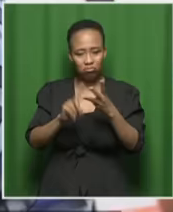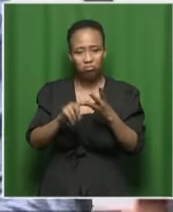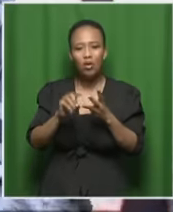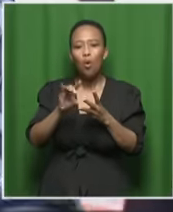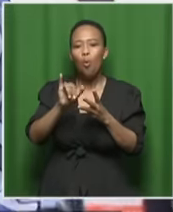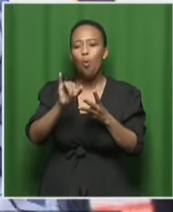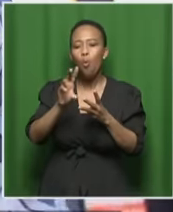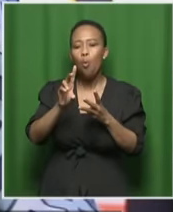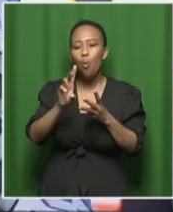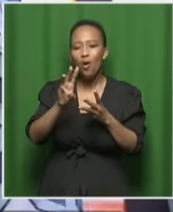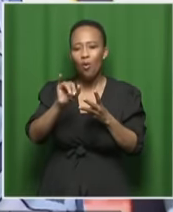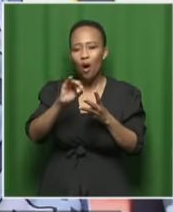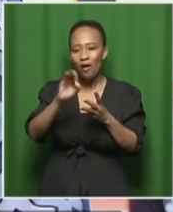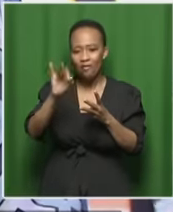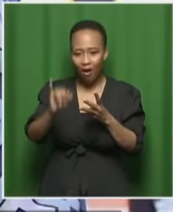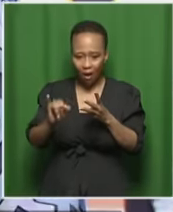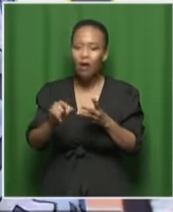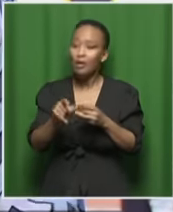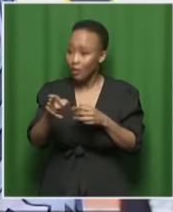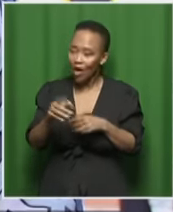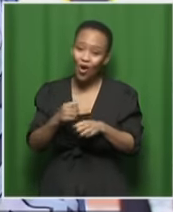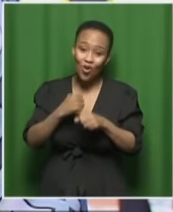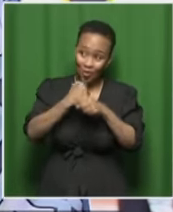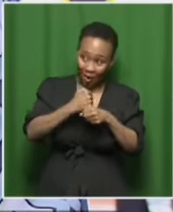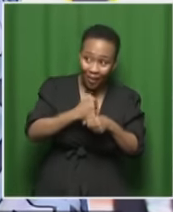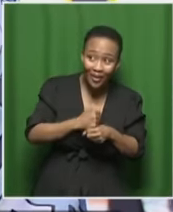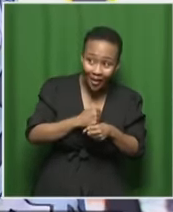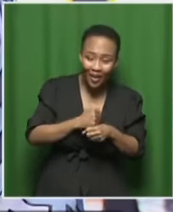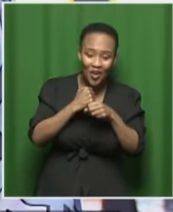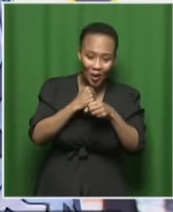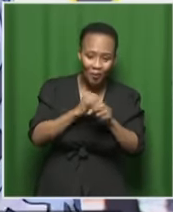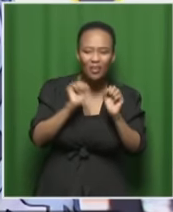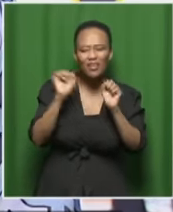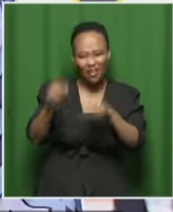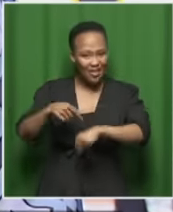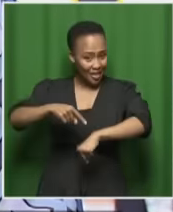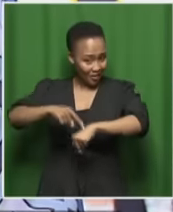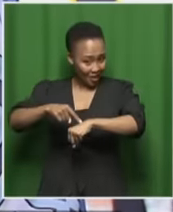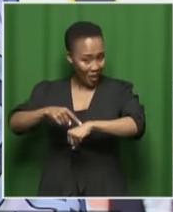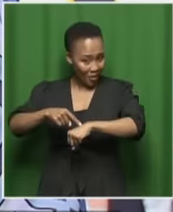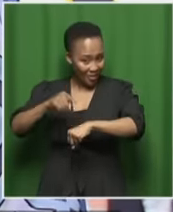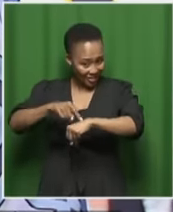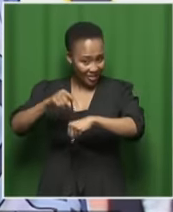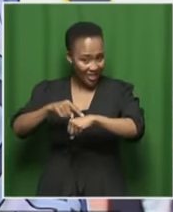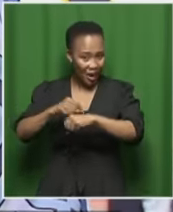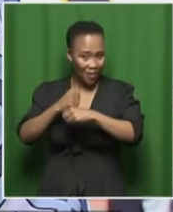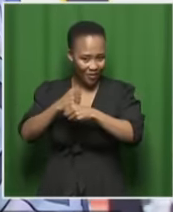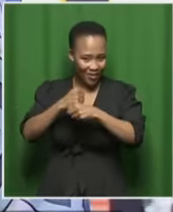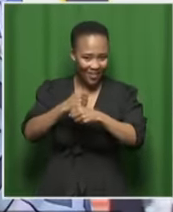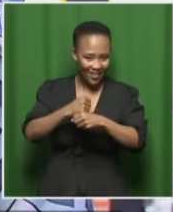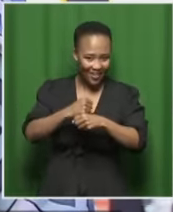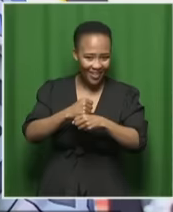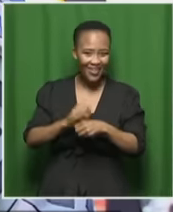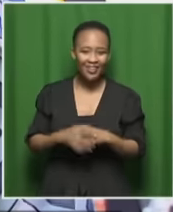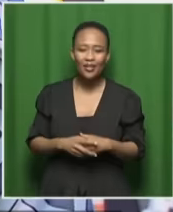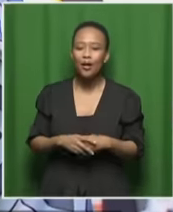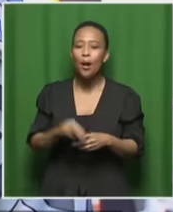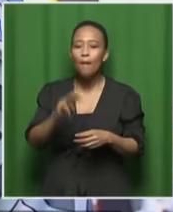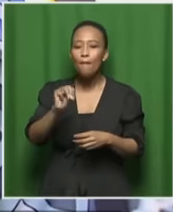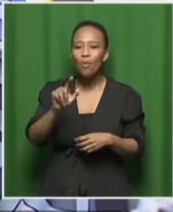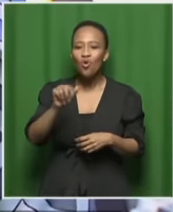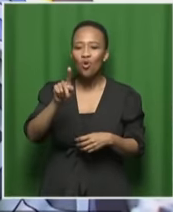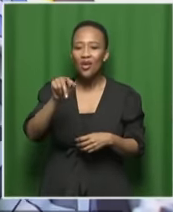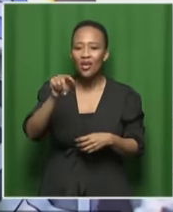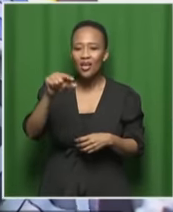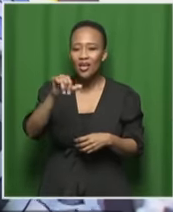broken windows. We are campaigning now. But that's the time. It's not the time to campaign. Lungis Mbawa Soso is wrong to saying that you